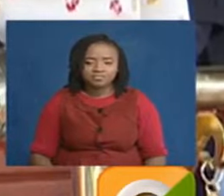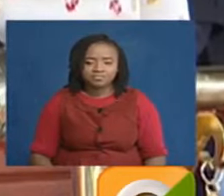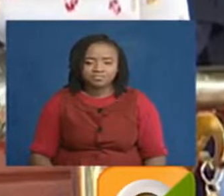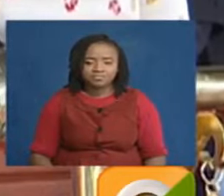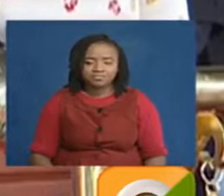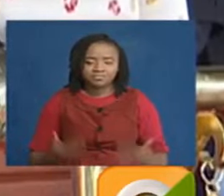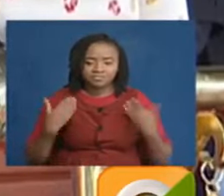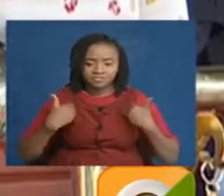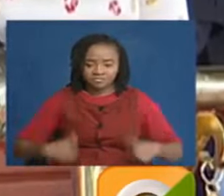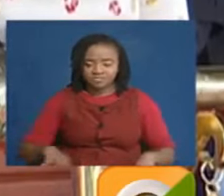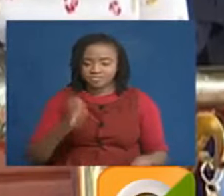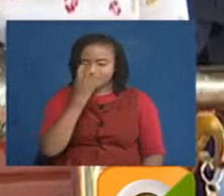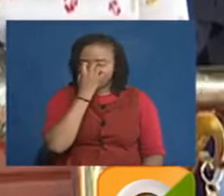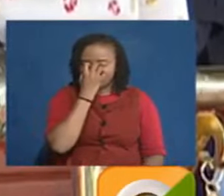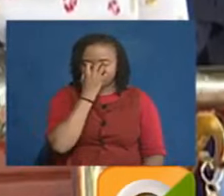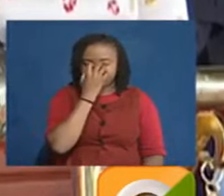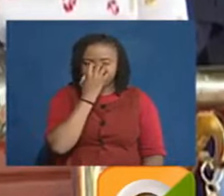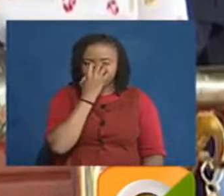William Samoei Ruto.